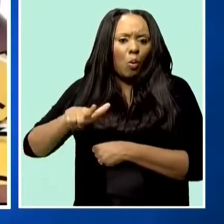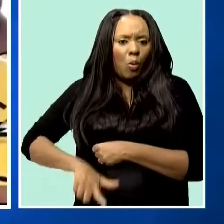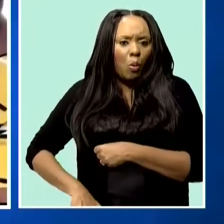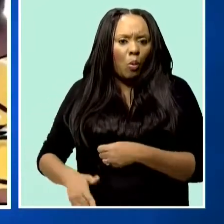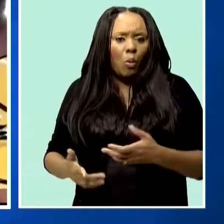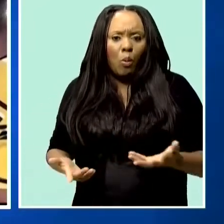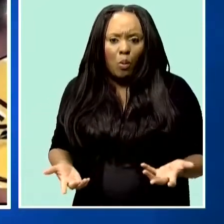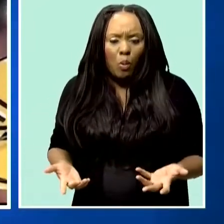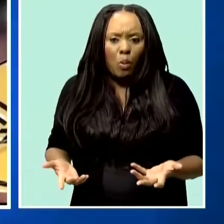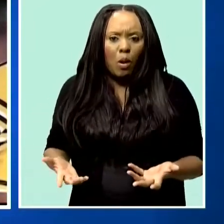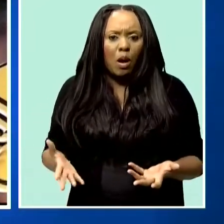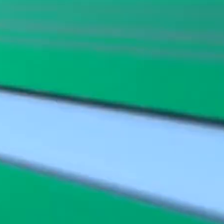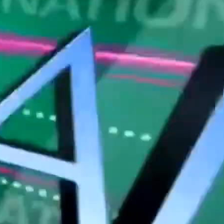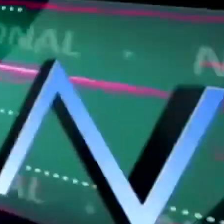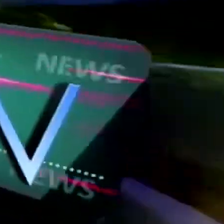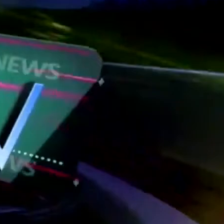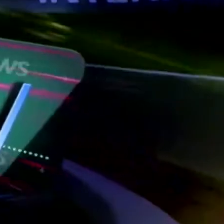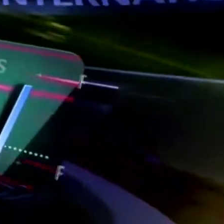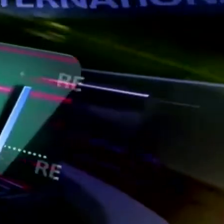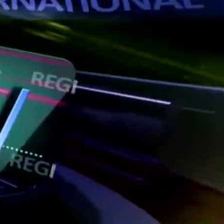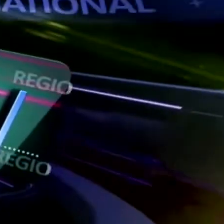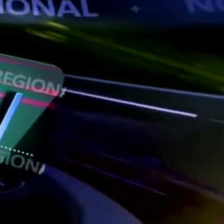is really, really muddy.